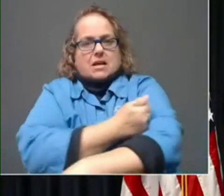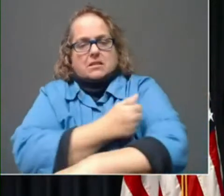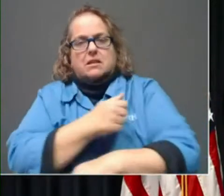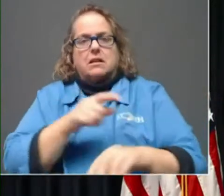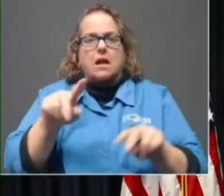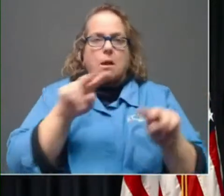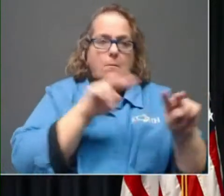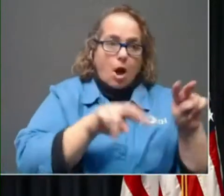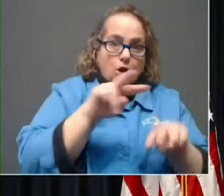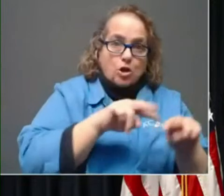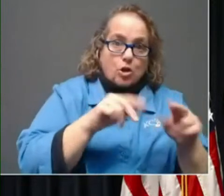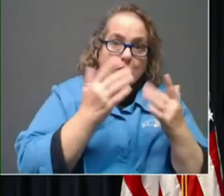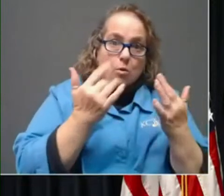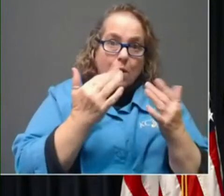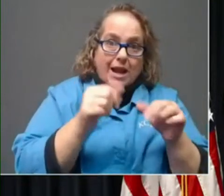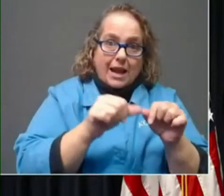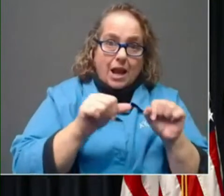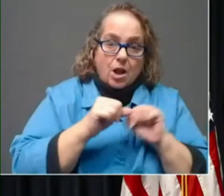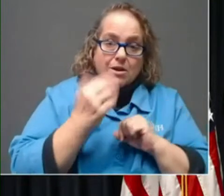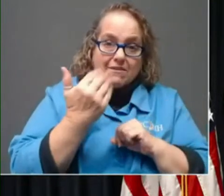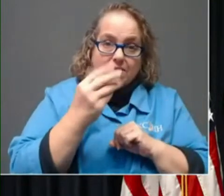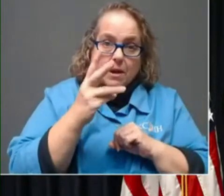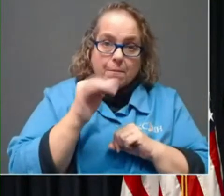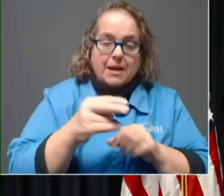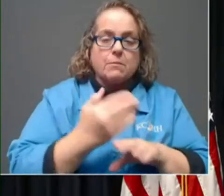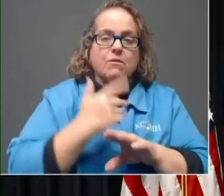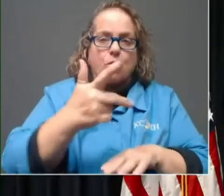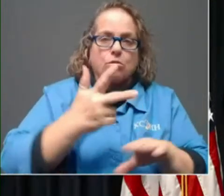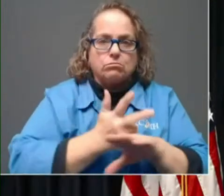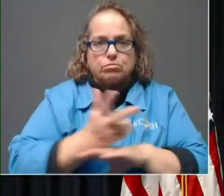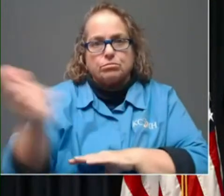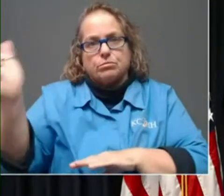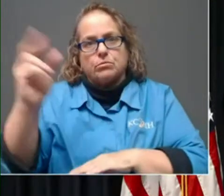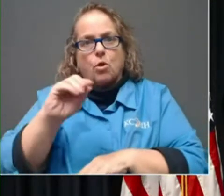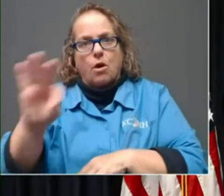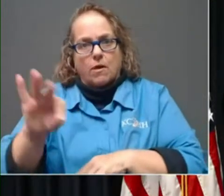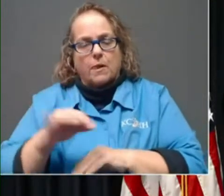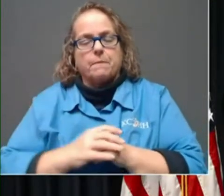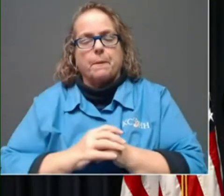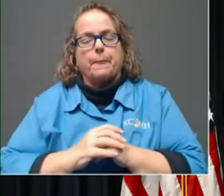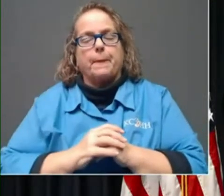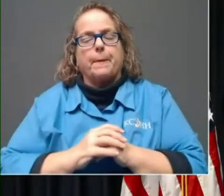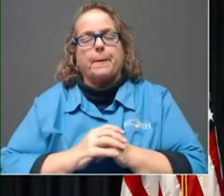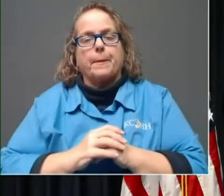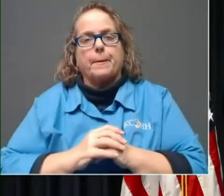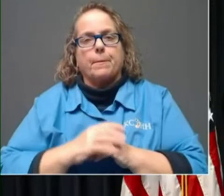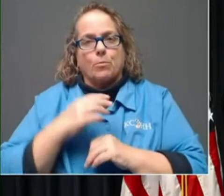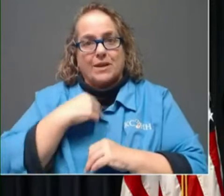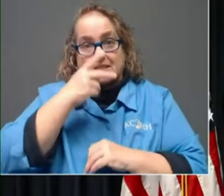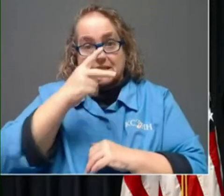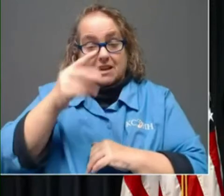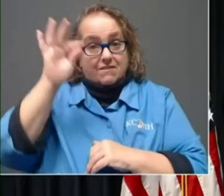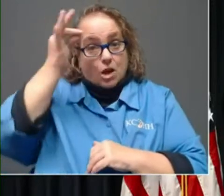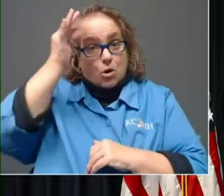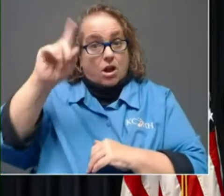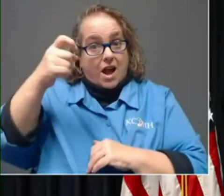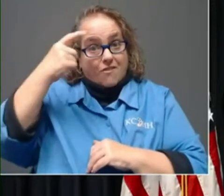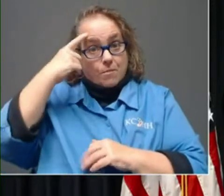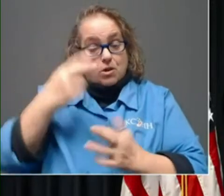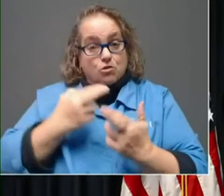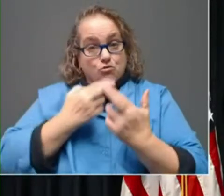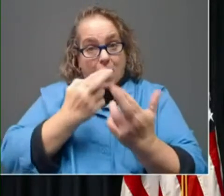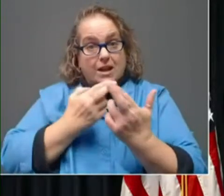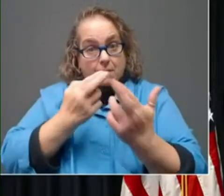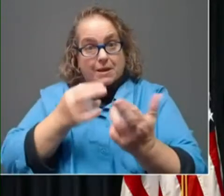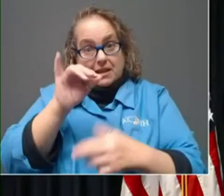area before you go on your way. We see the federal government recommending this. It was in our